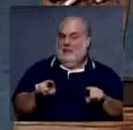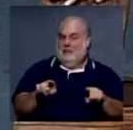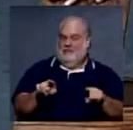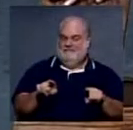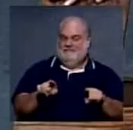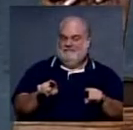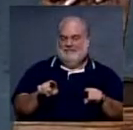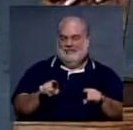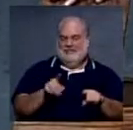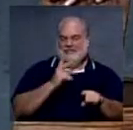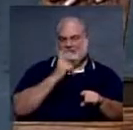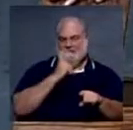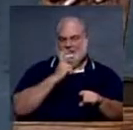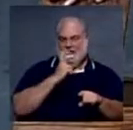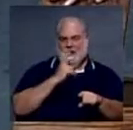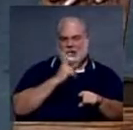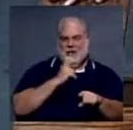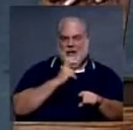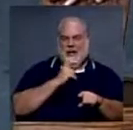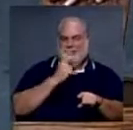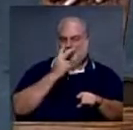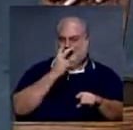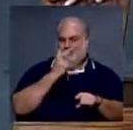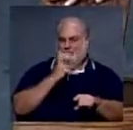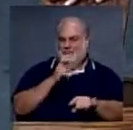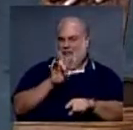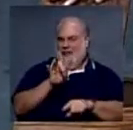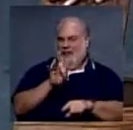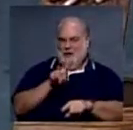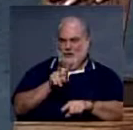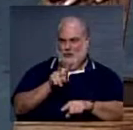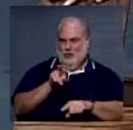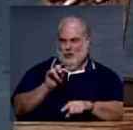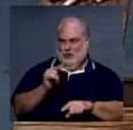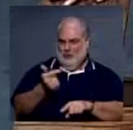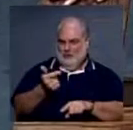looking at 82 dogs in this facility.